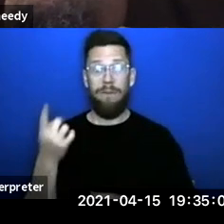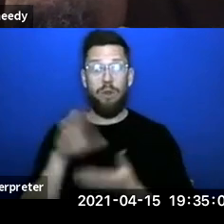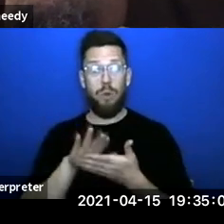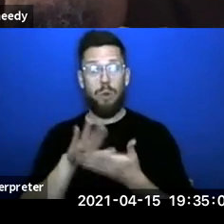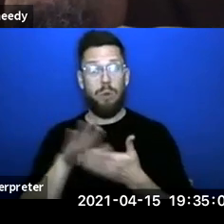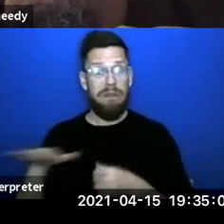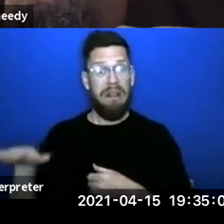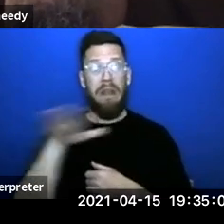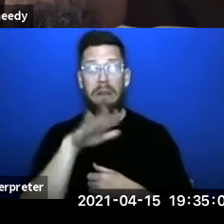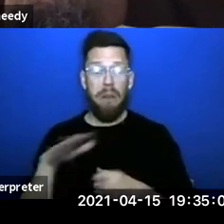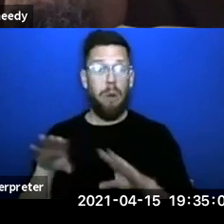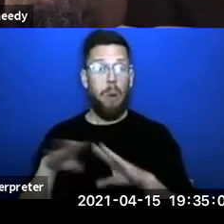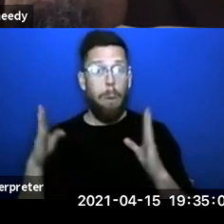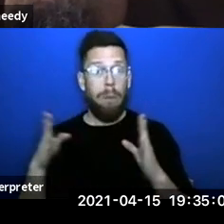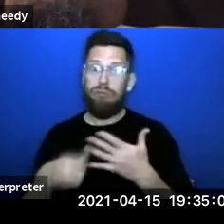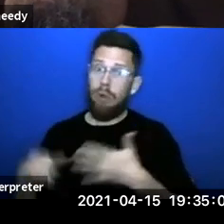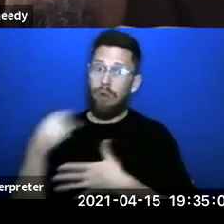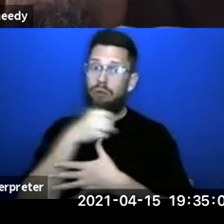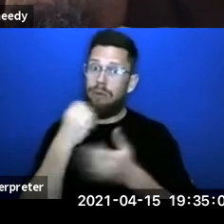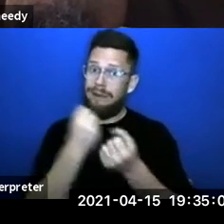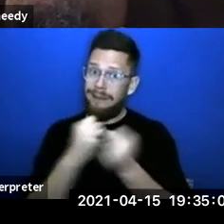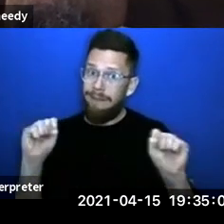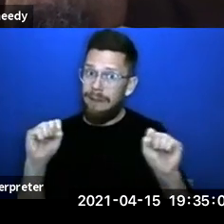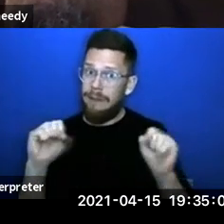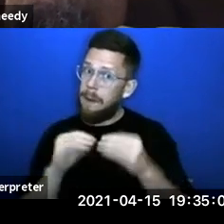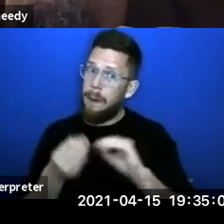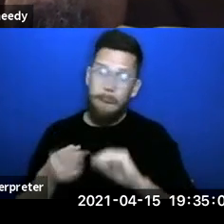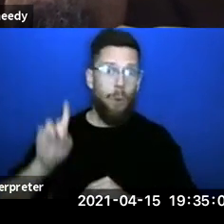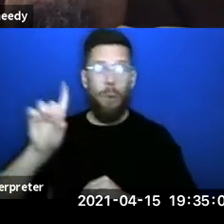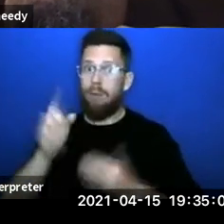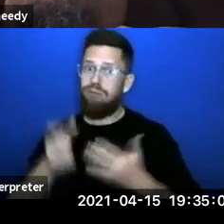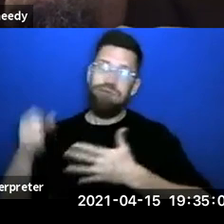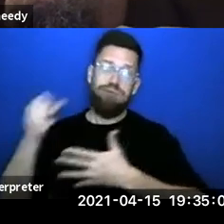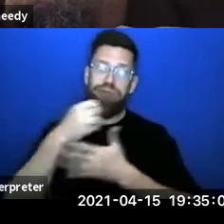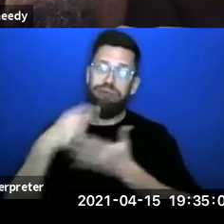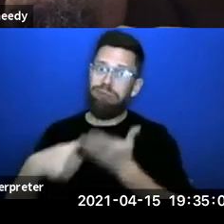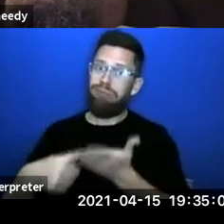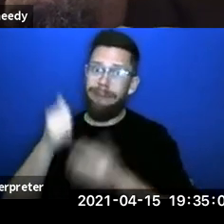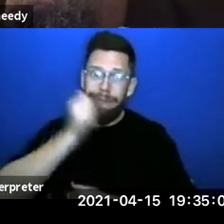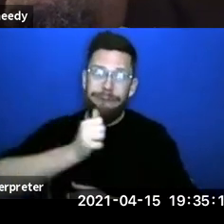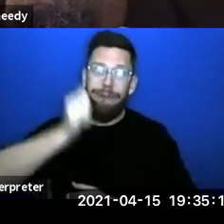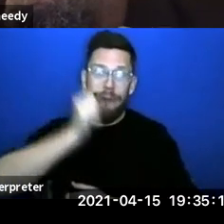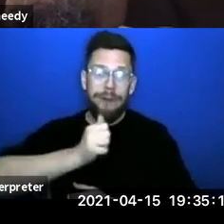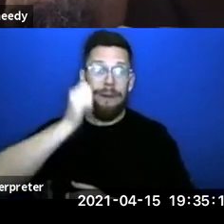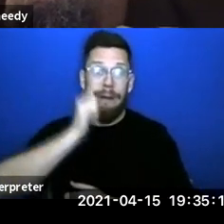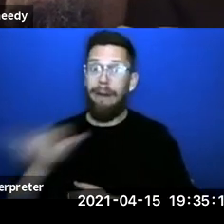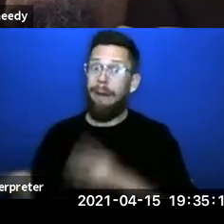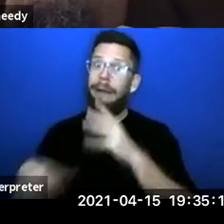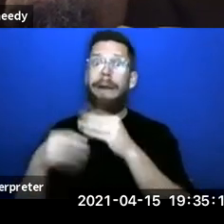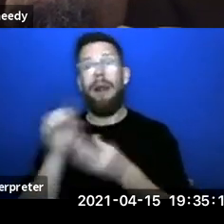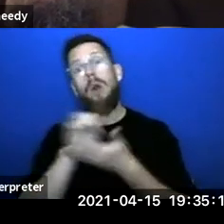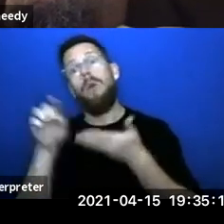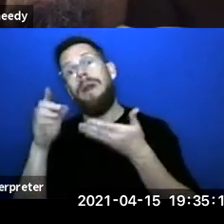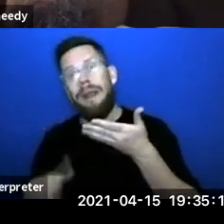to continue to prioritize safety as the number one discussion every single day and on weekends and at night and